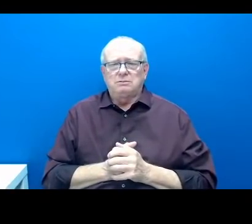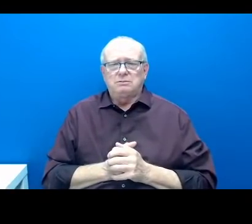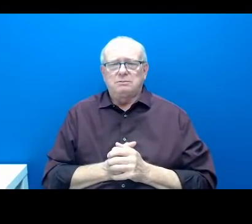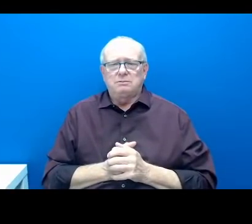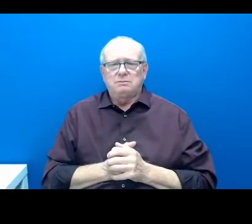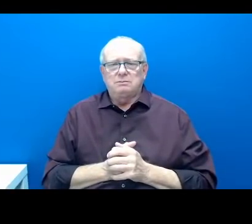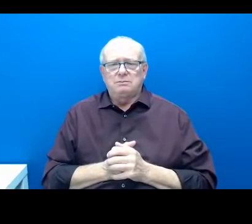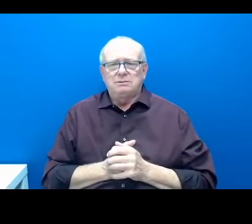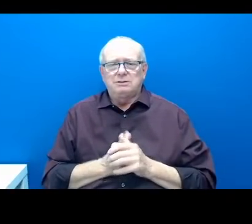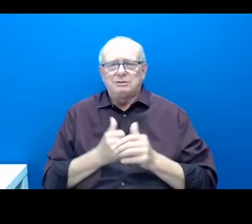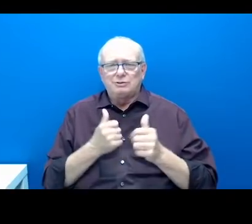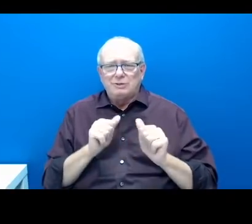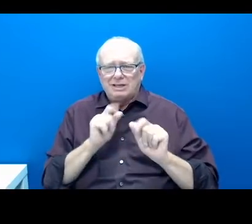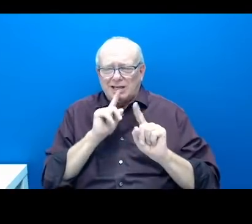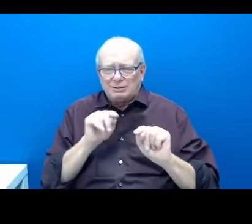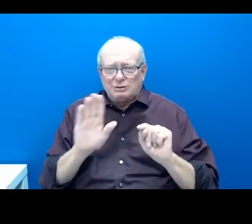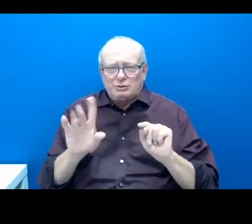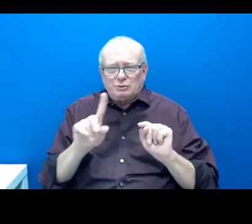we don't appear for the weekend,